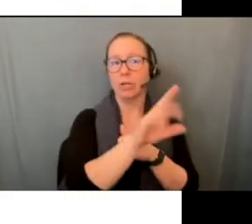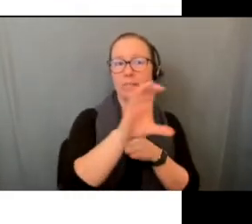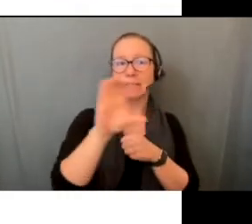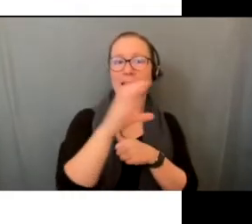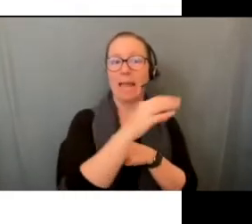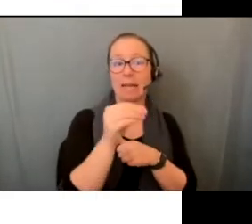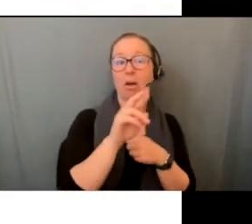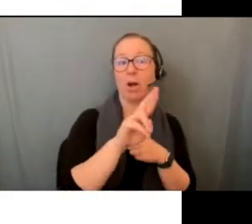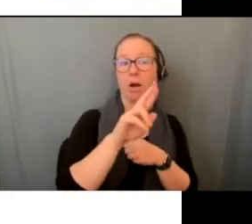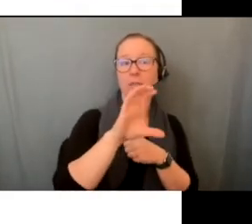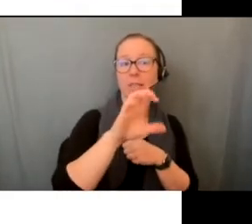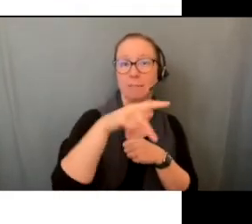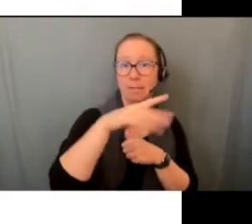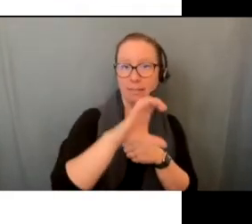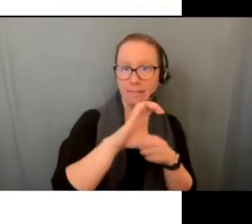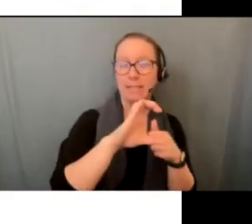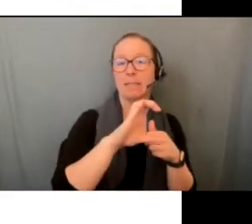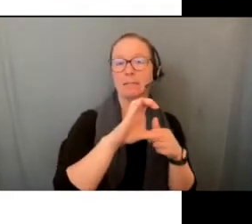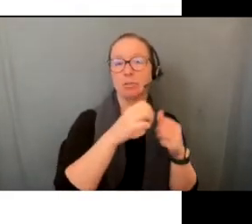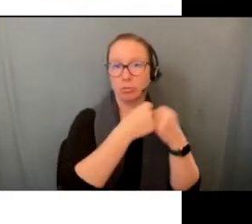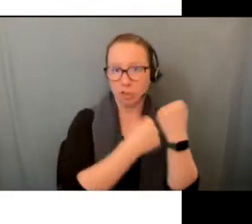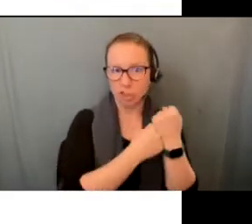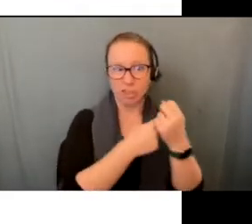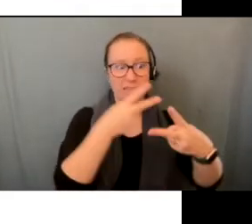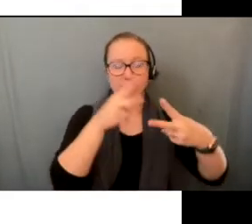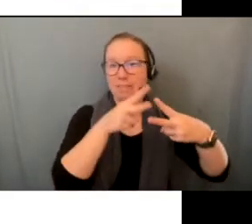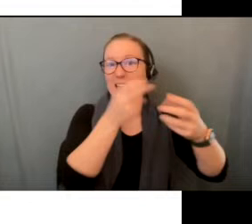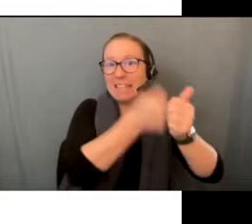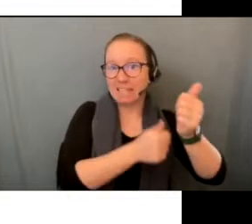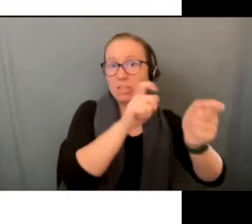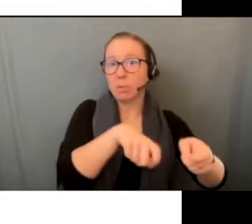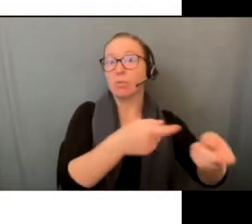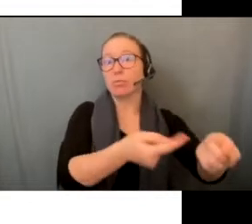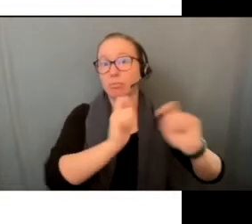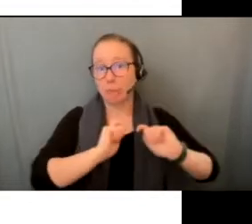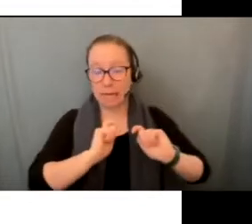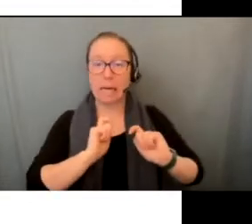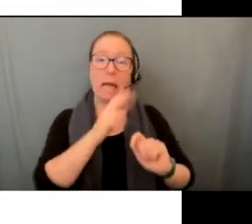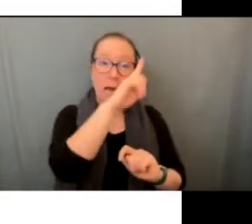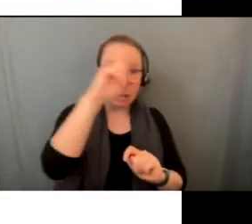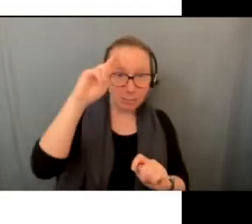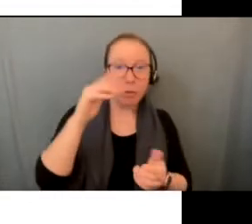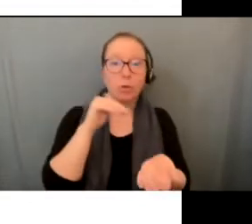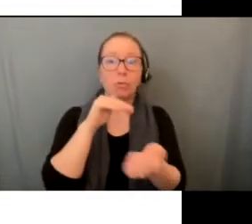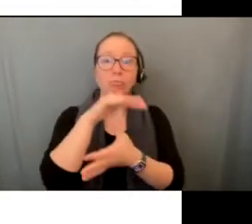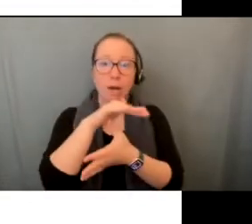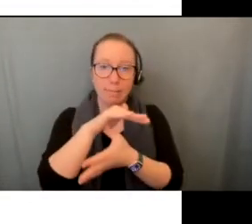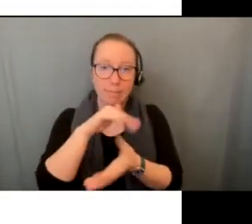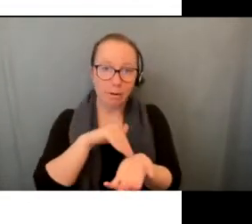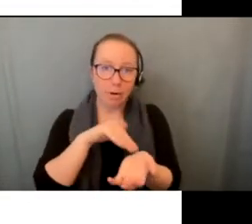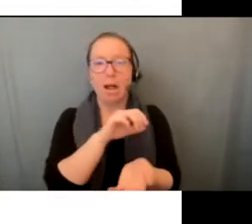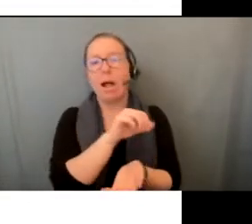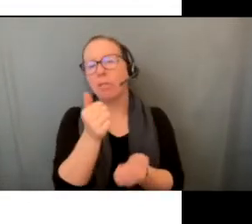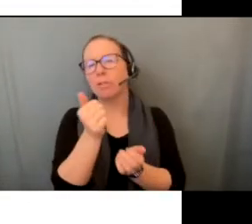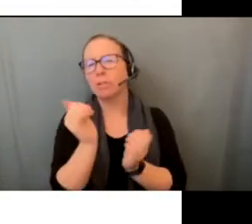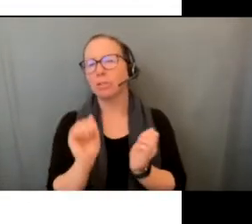So each of those groups are supposed to be bringing in hospital, primary care, as well as other service providers to